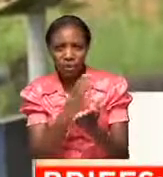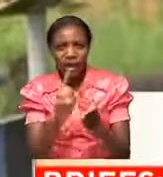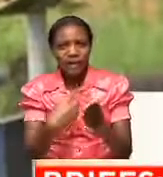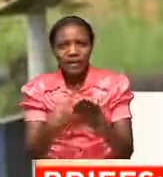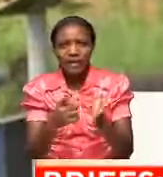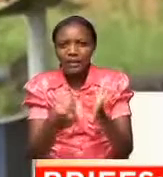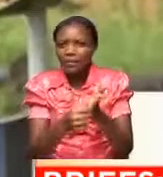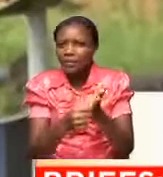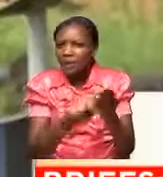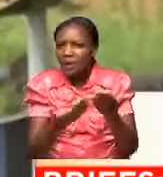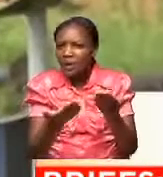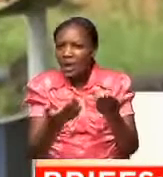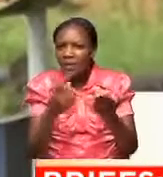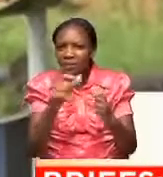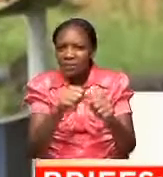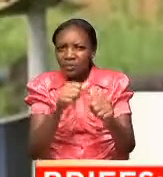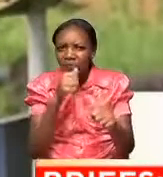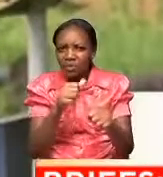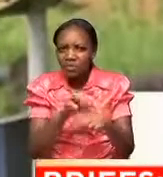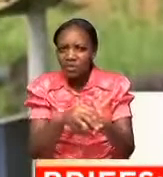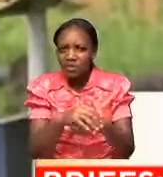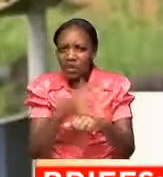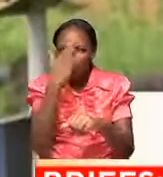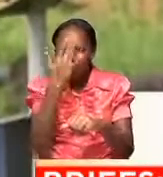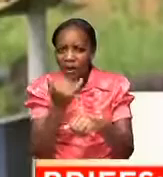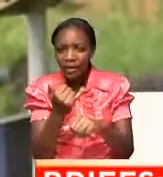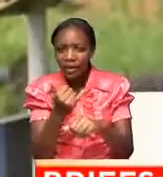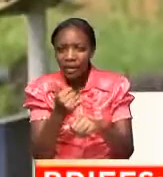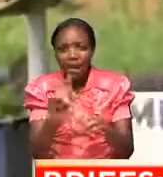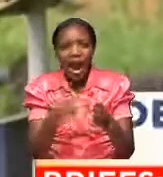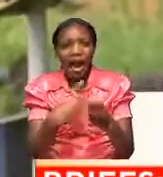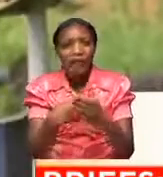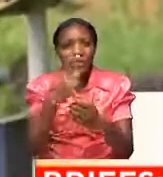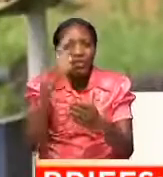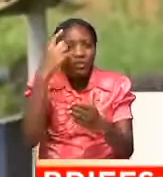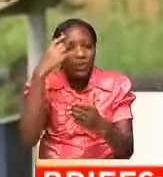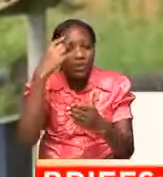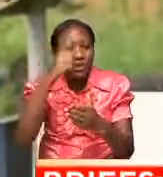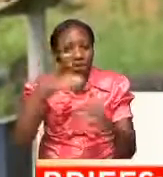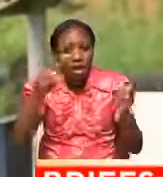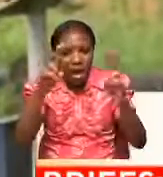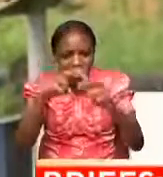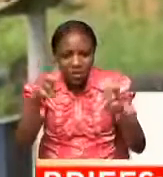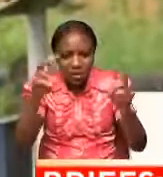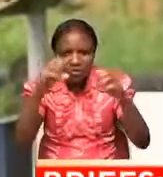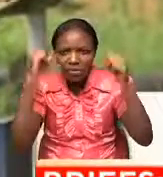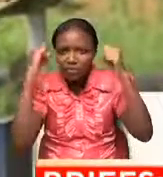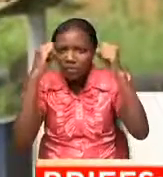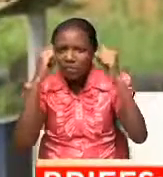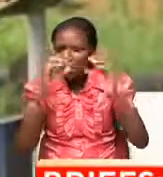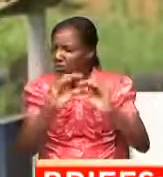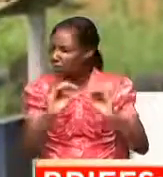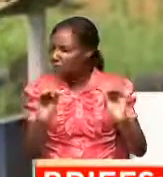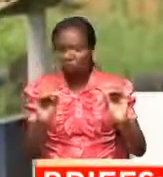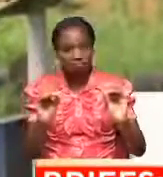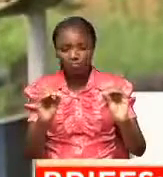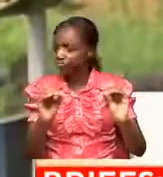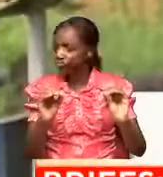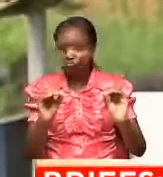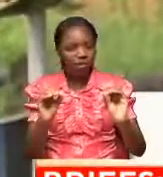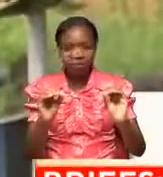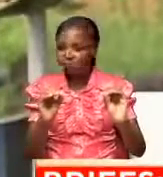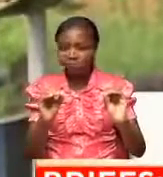kiasi gani huo? Na usifikirie tuko tutafuta popularity contest. We don't want to be